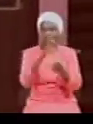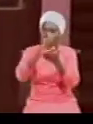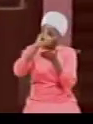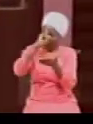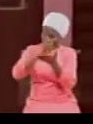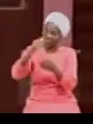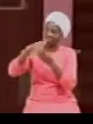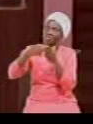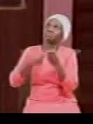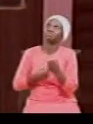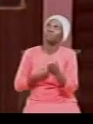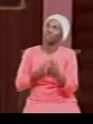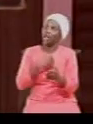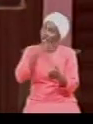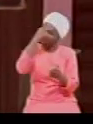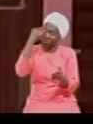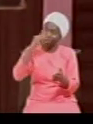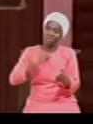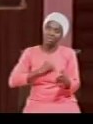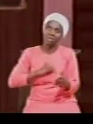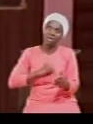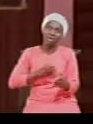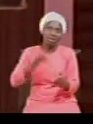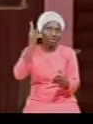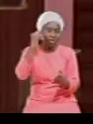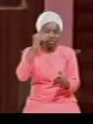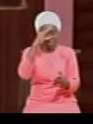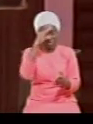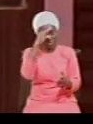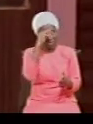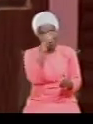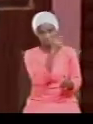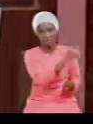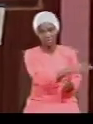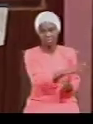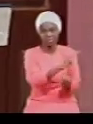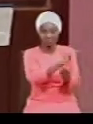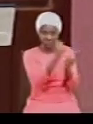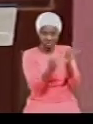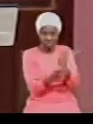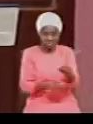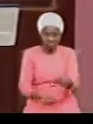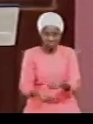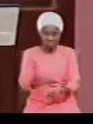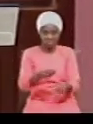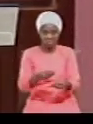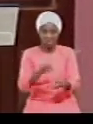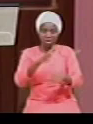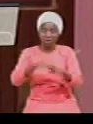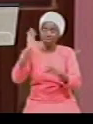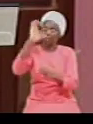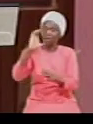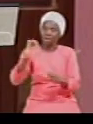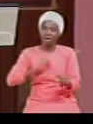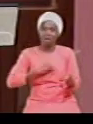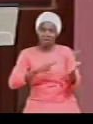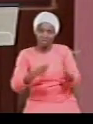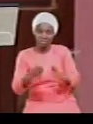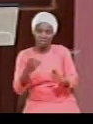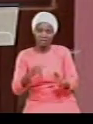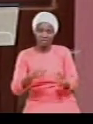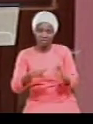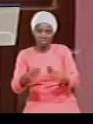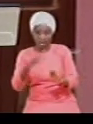and because I was a substitute on the cross, I died the death he should